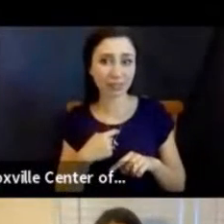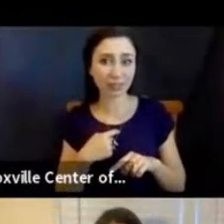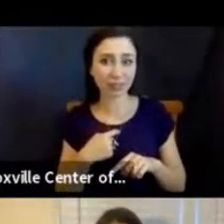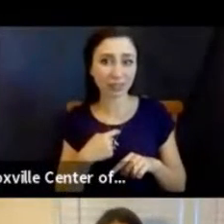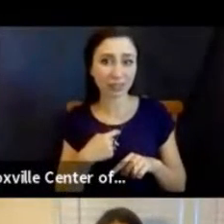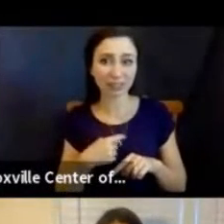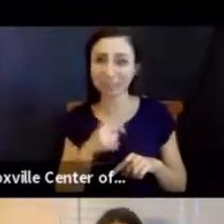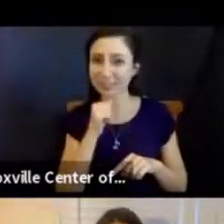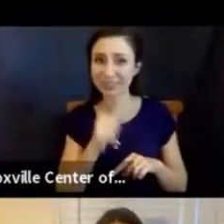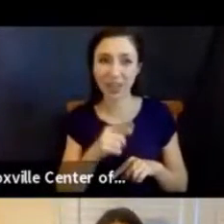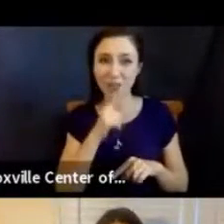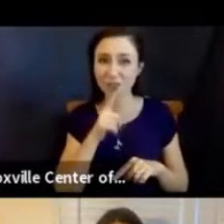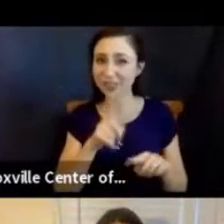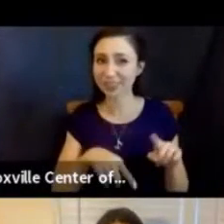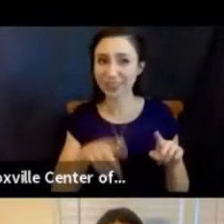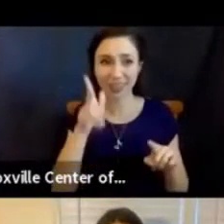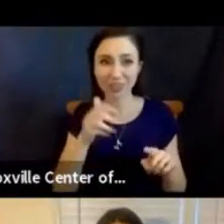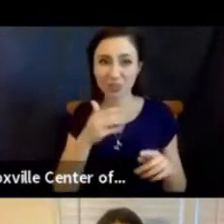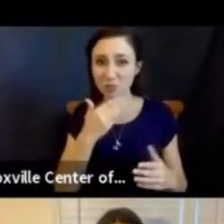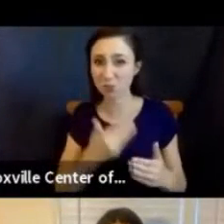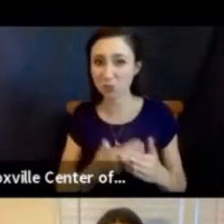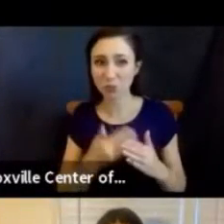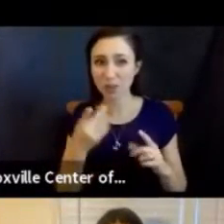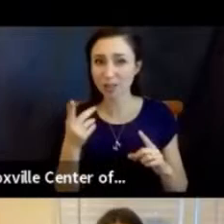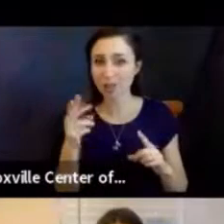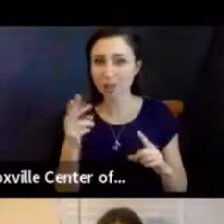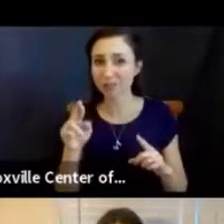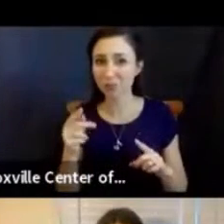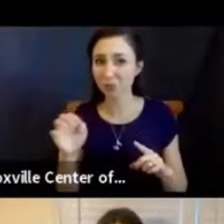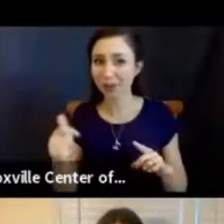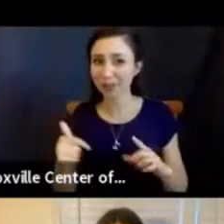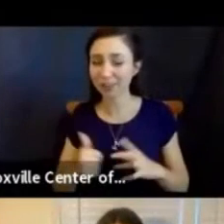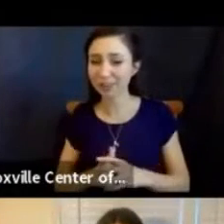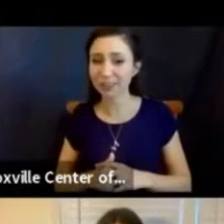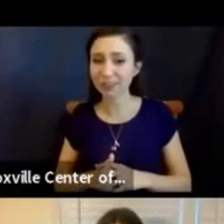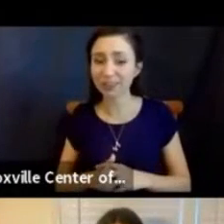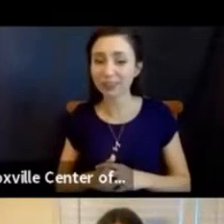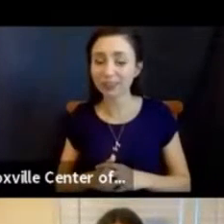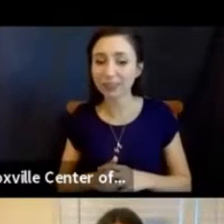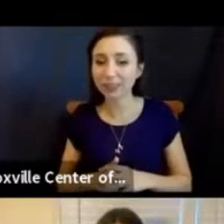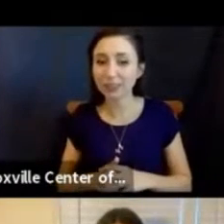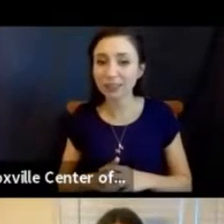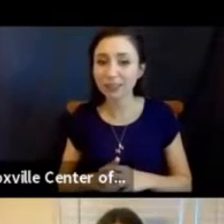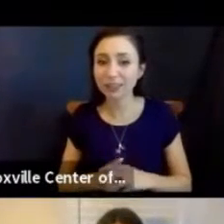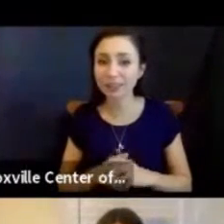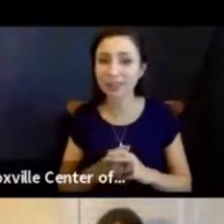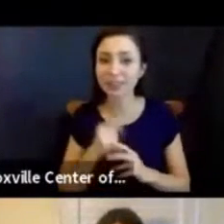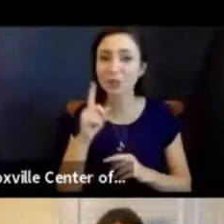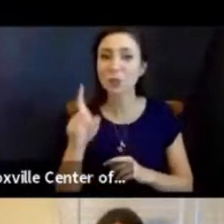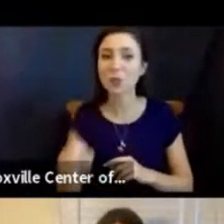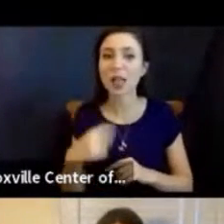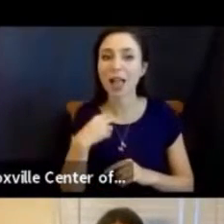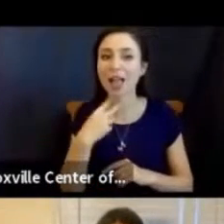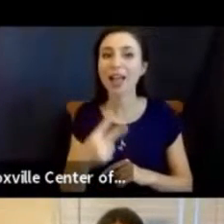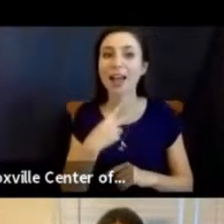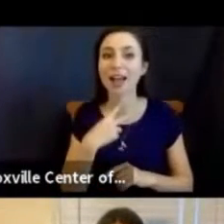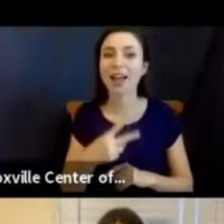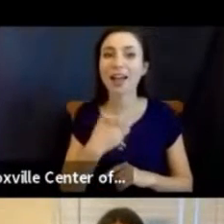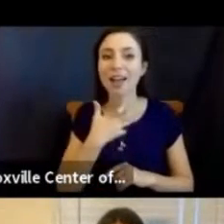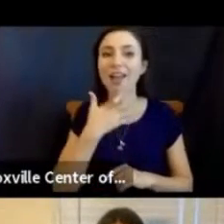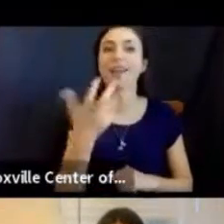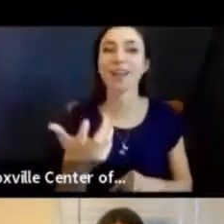It's not really, Dr. Greg. Okay. You're gonna have to yell at us.